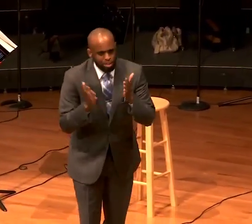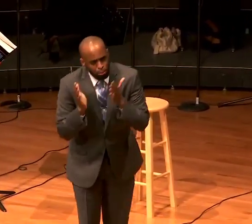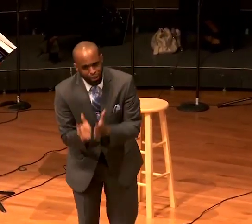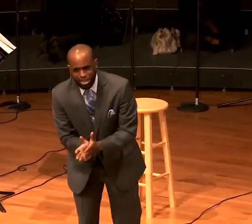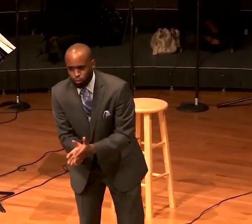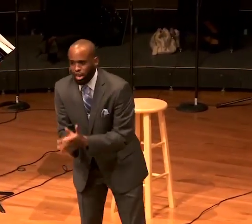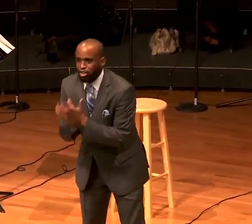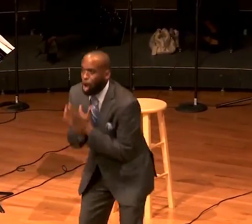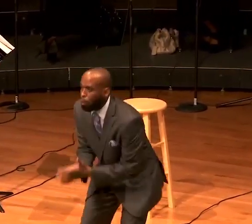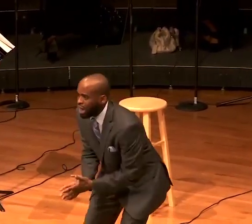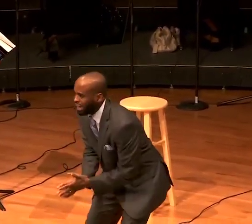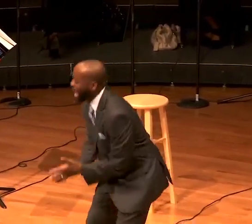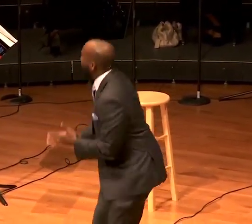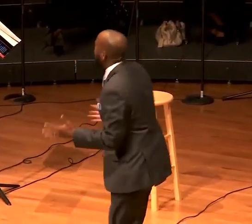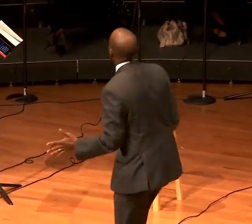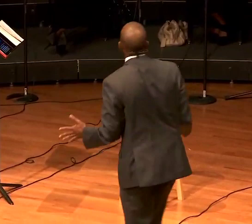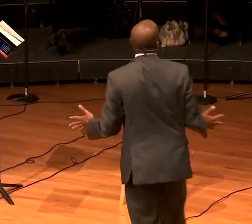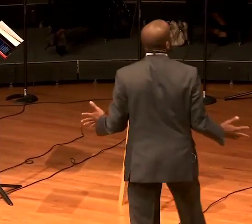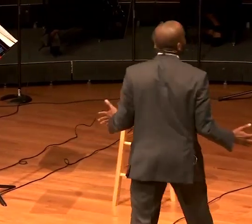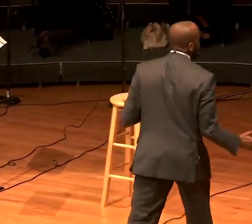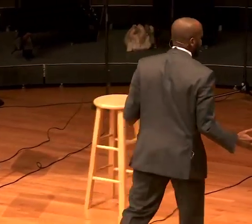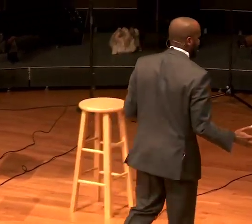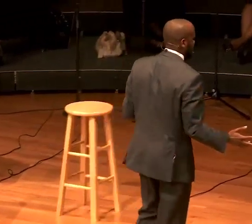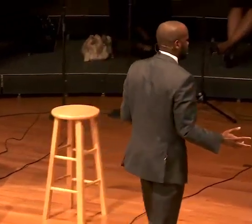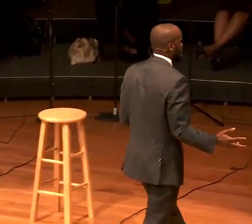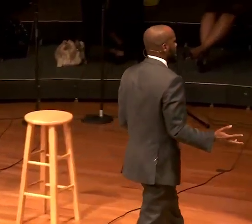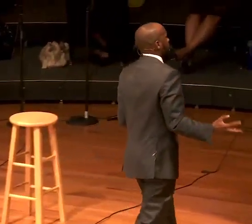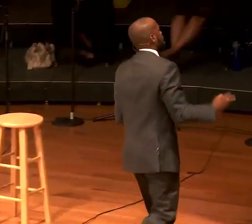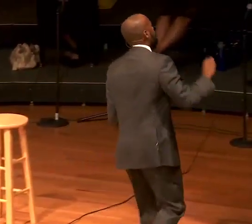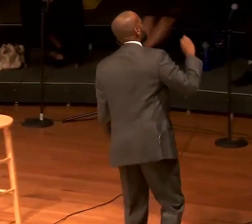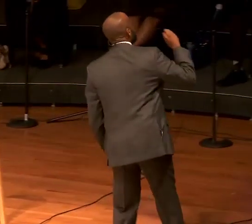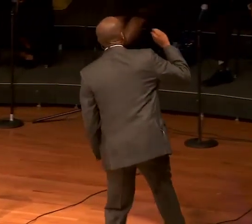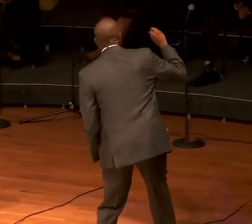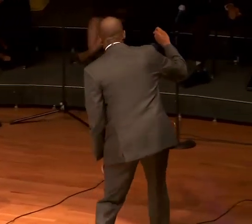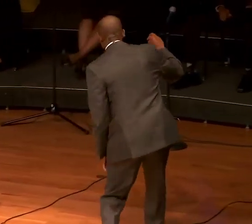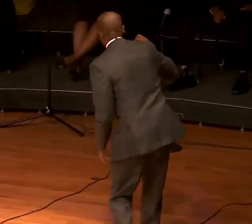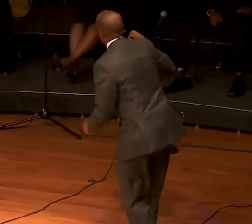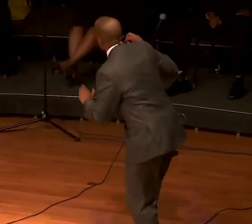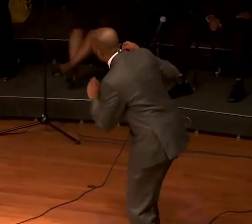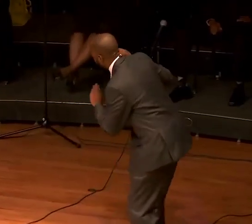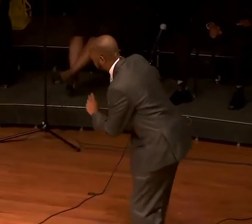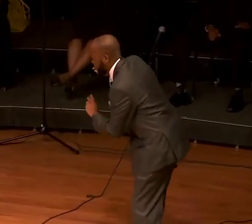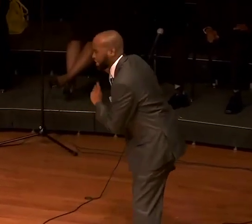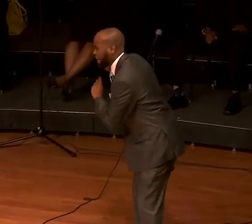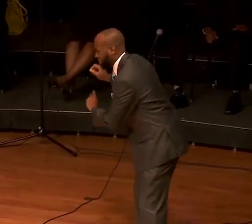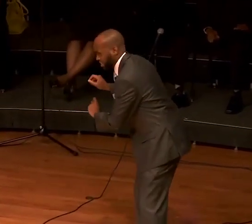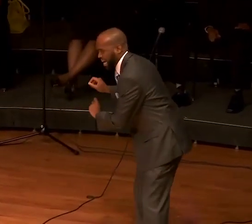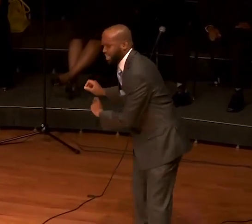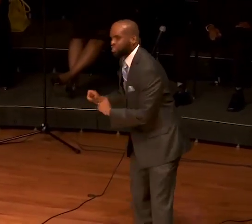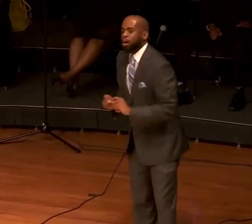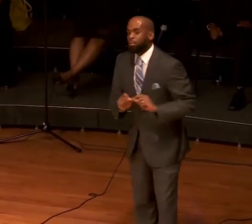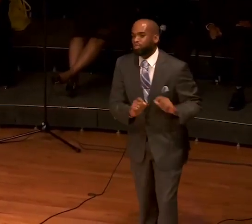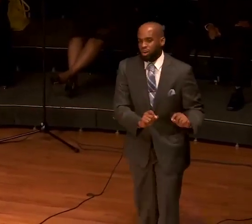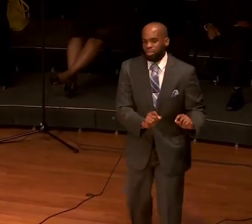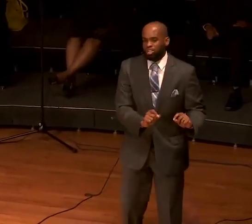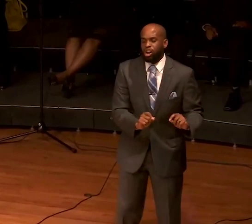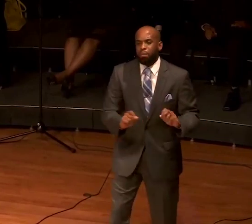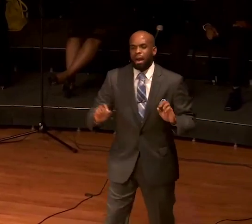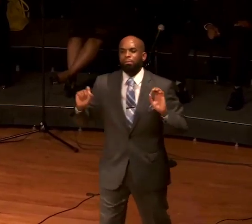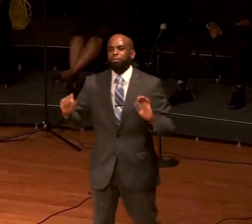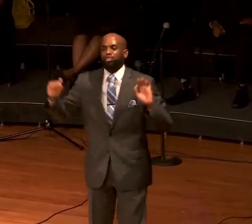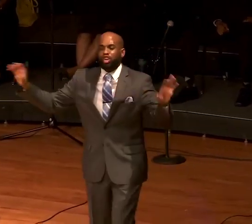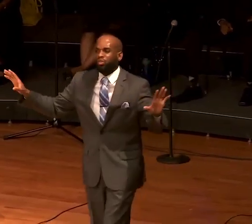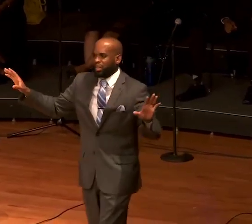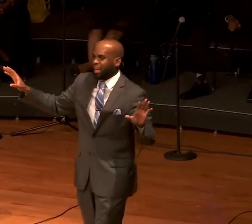establishment was a place where no one had need for anything. Now we've usually, because the text moves on to